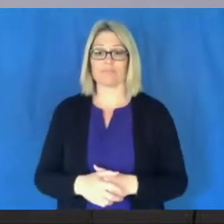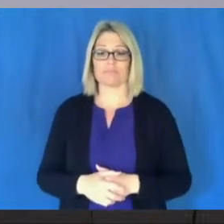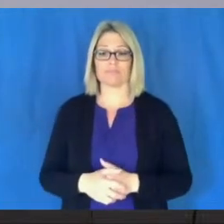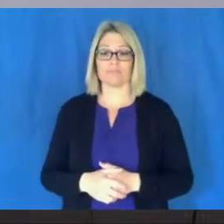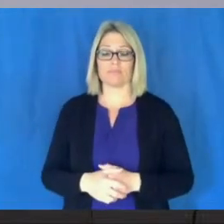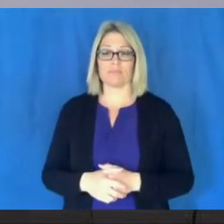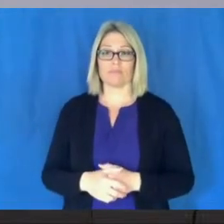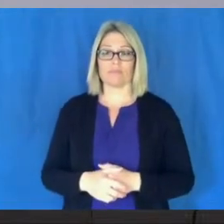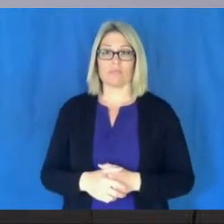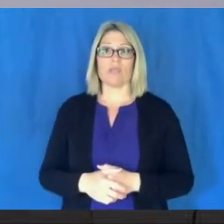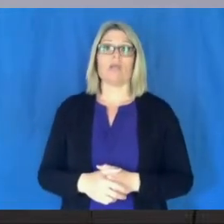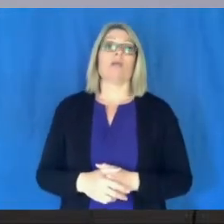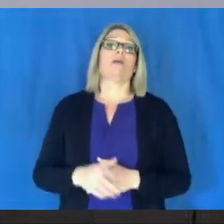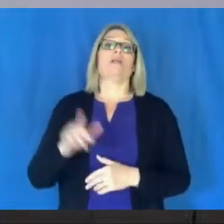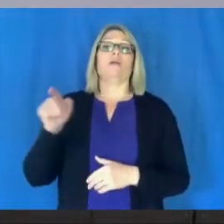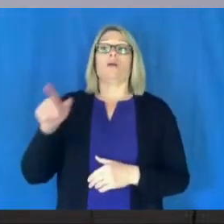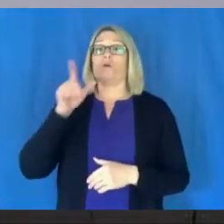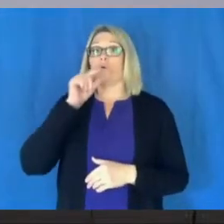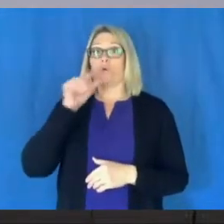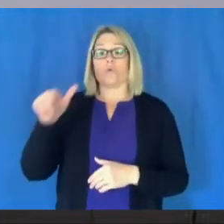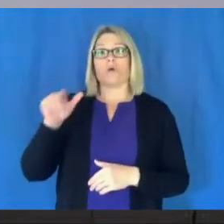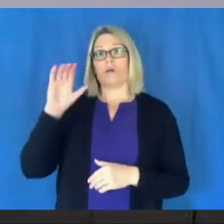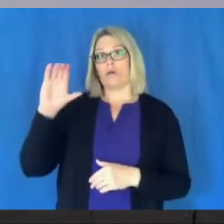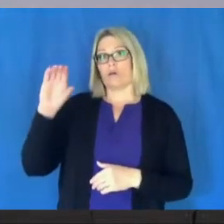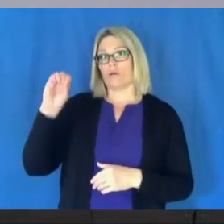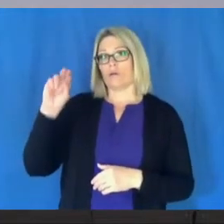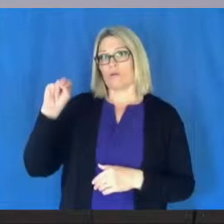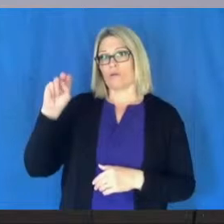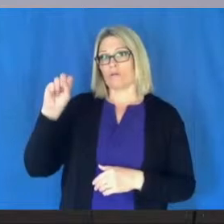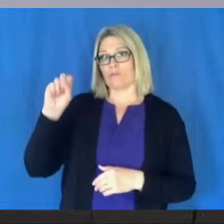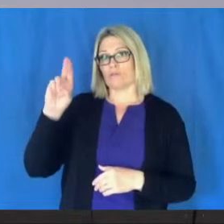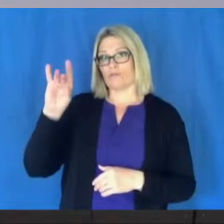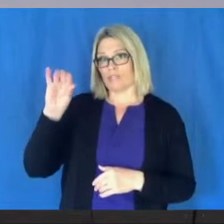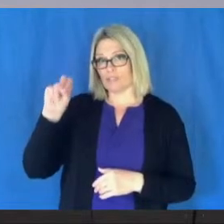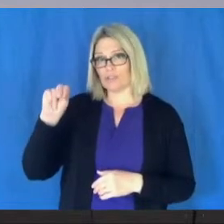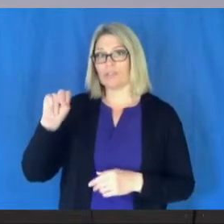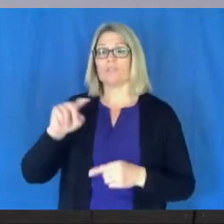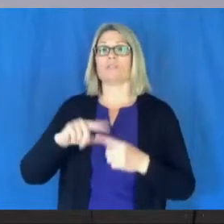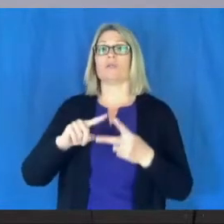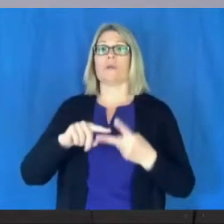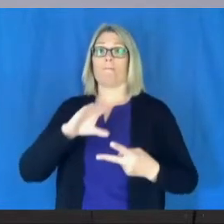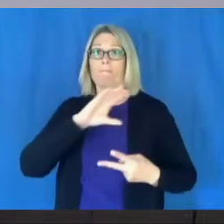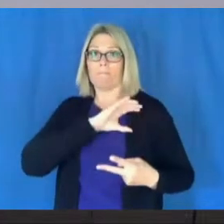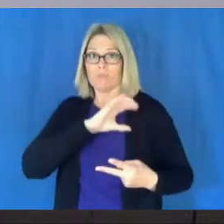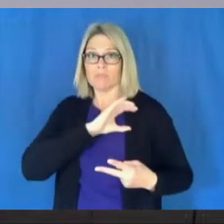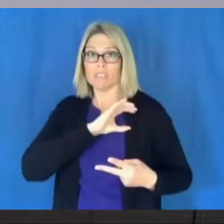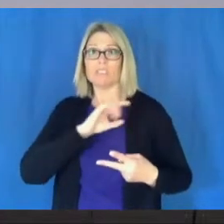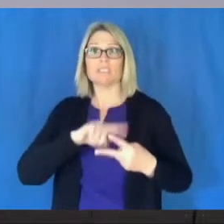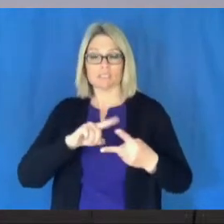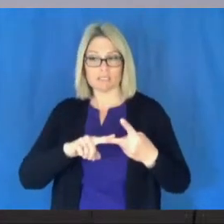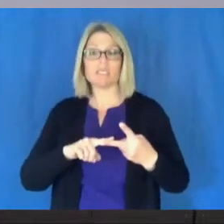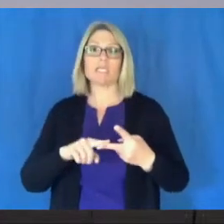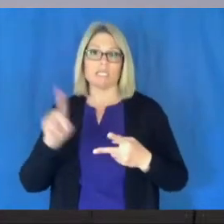the enforcement colleagues, our conservation officers, our police services have issued a number of fines, and they followed